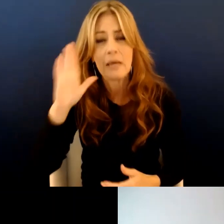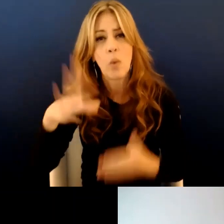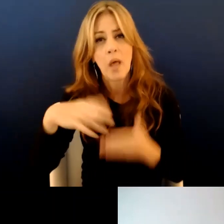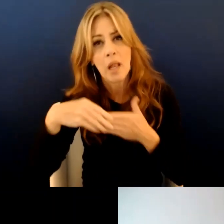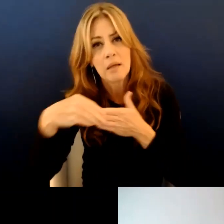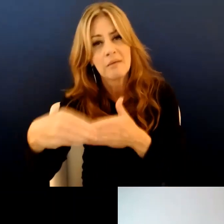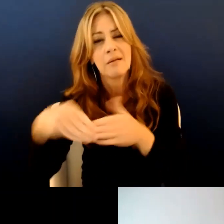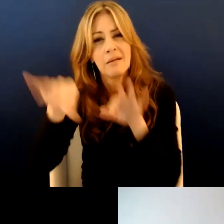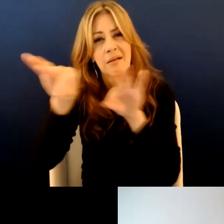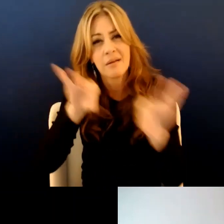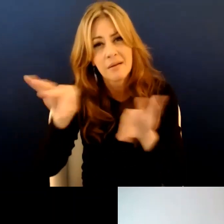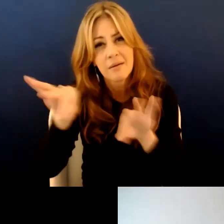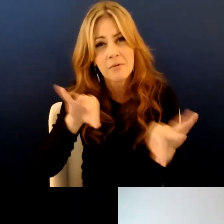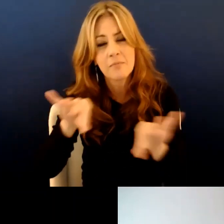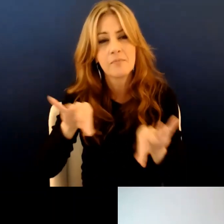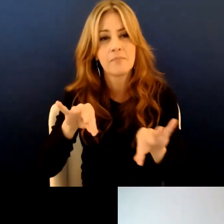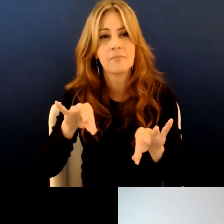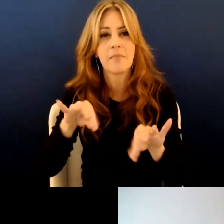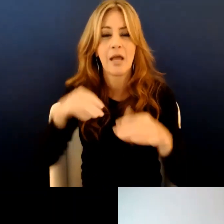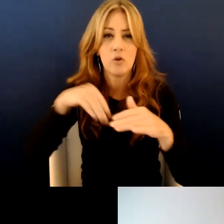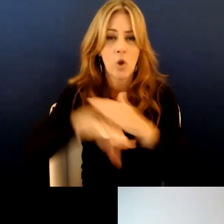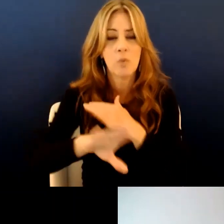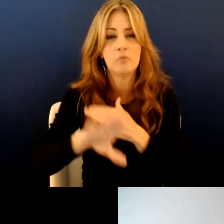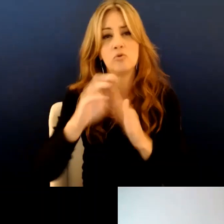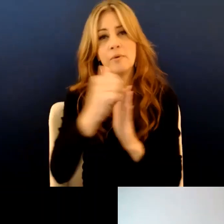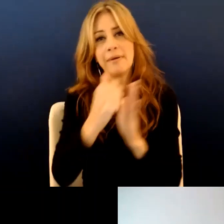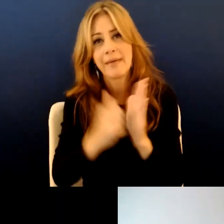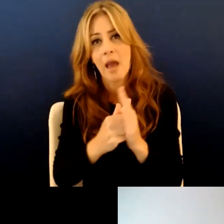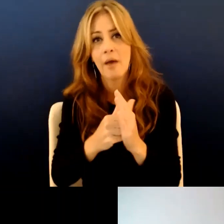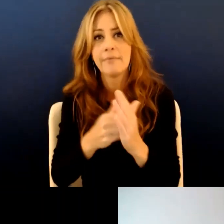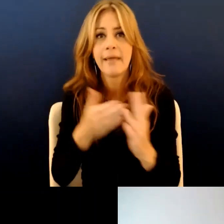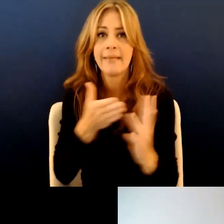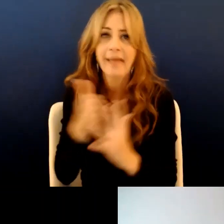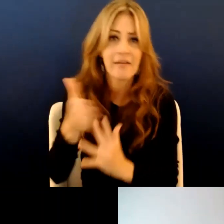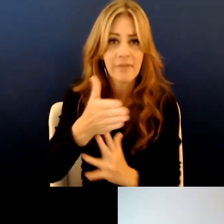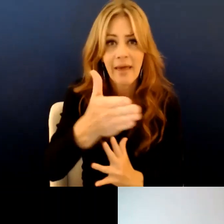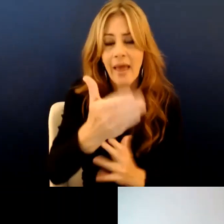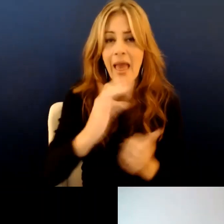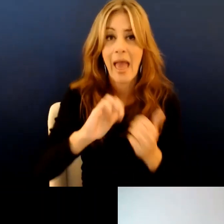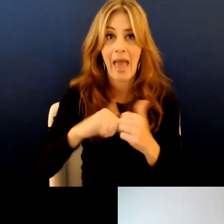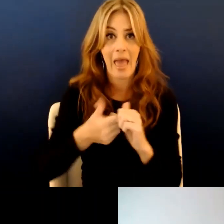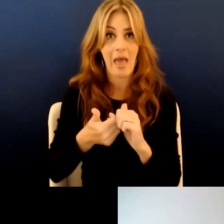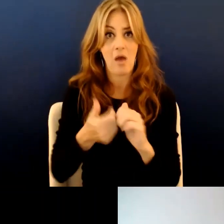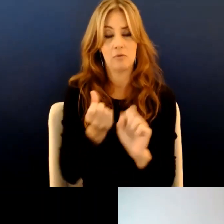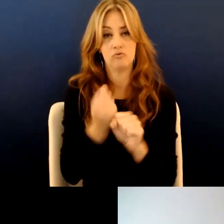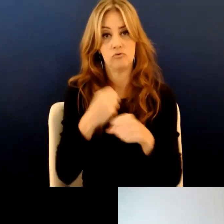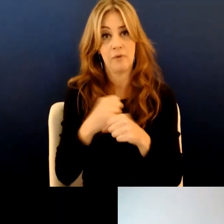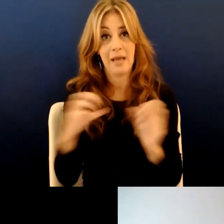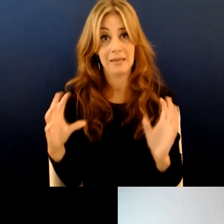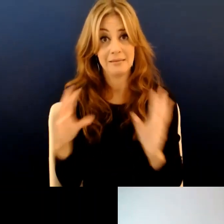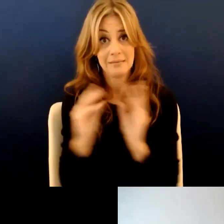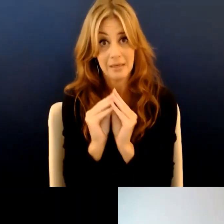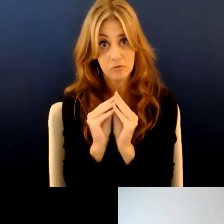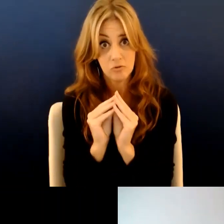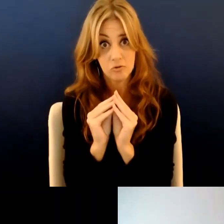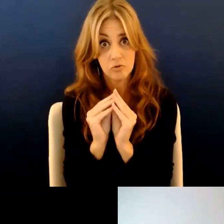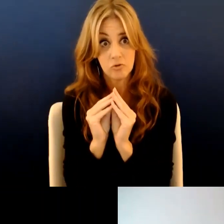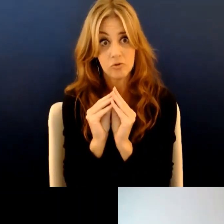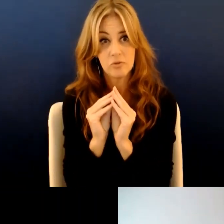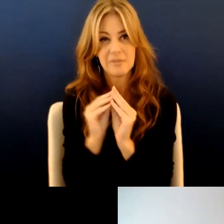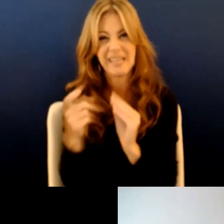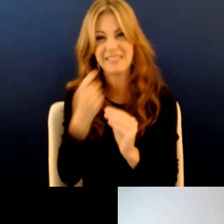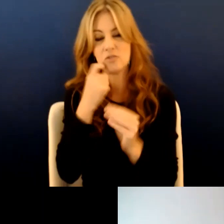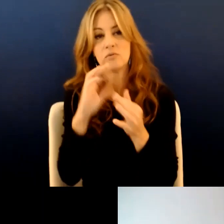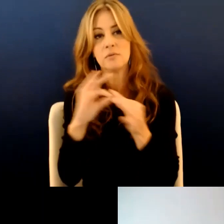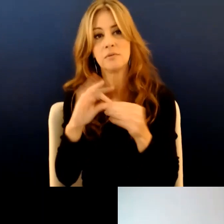things, logging into your account, navigating the system, how to create the session, as Felice mentioned,